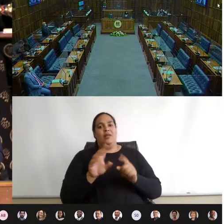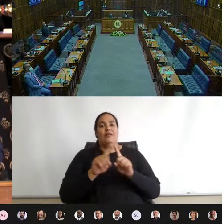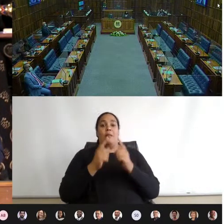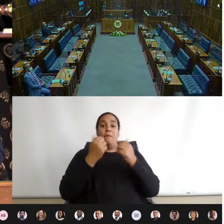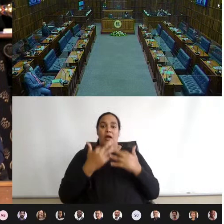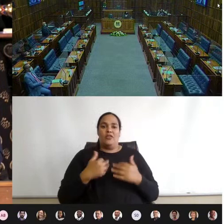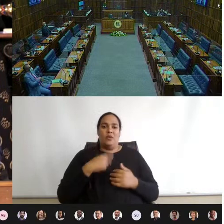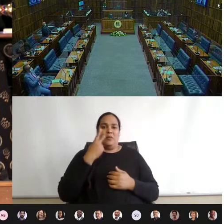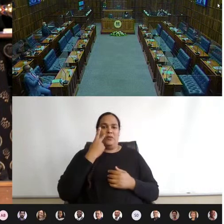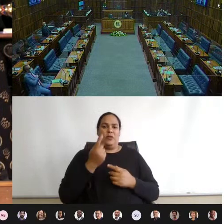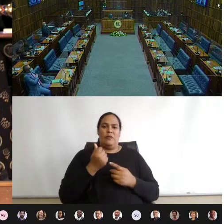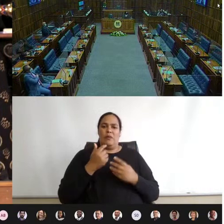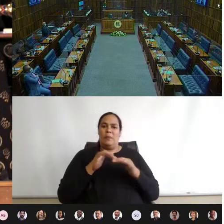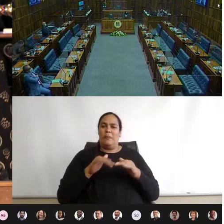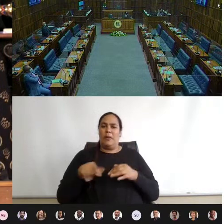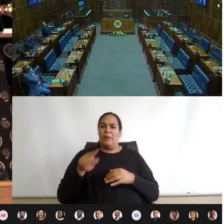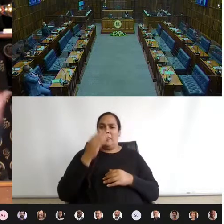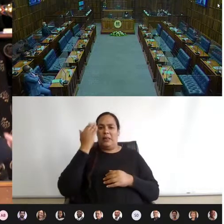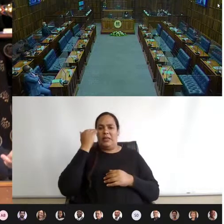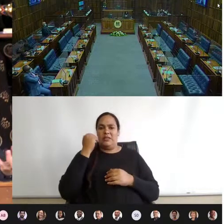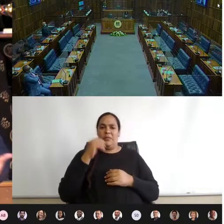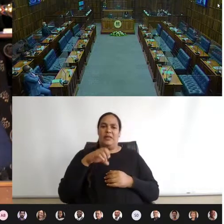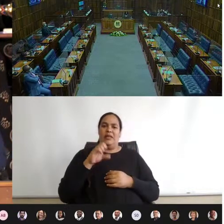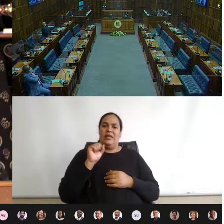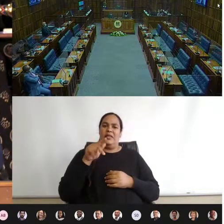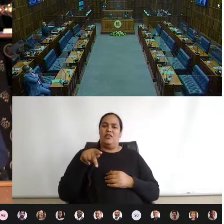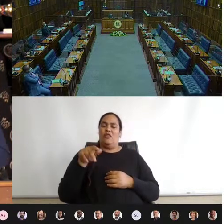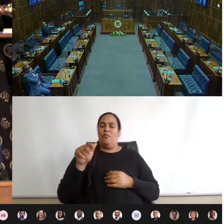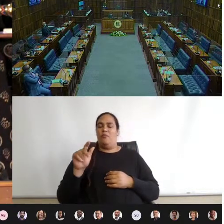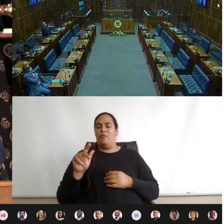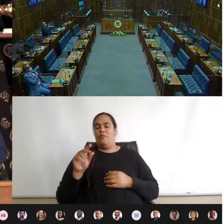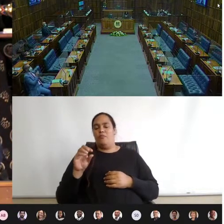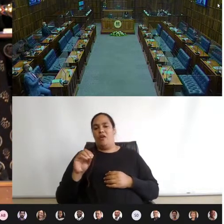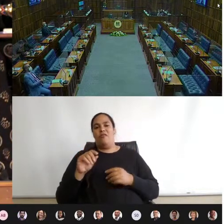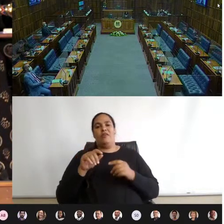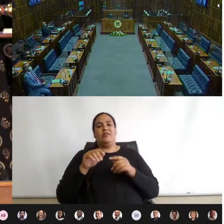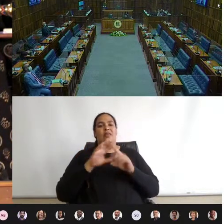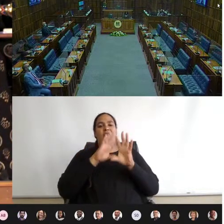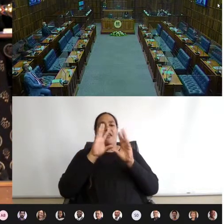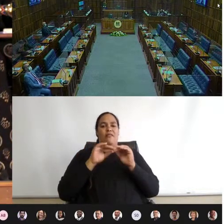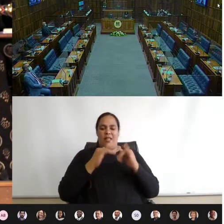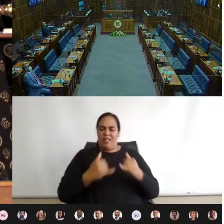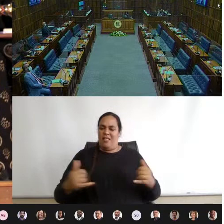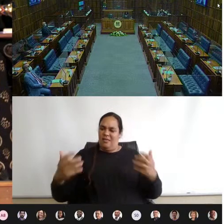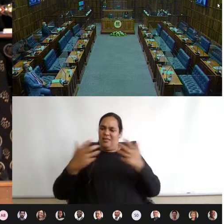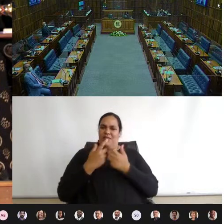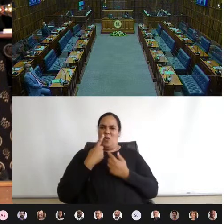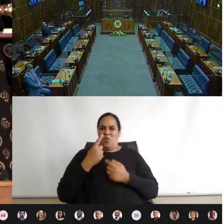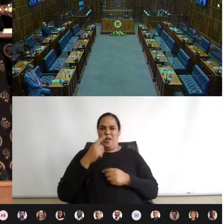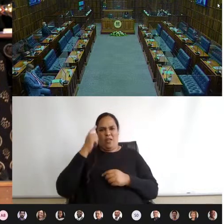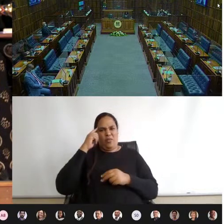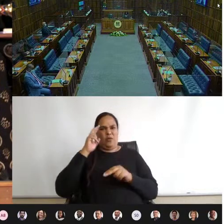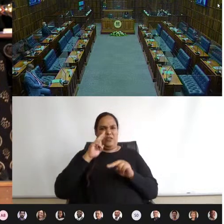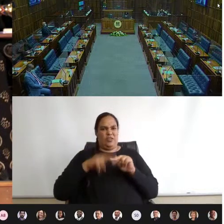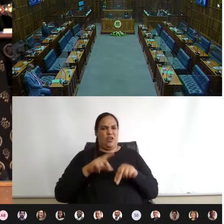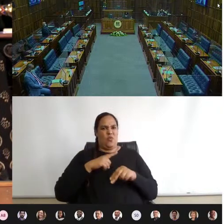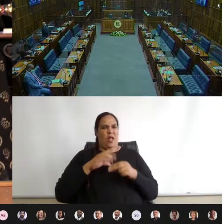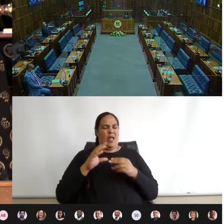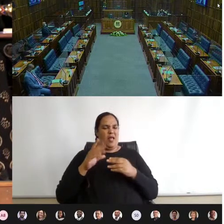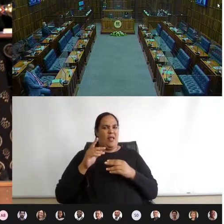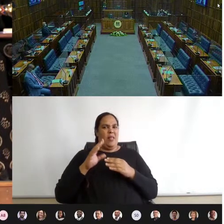noticed that a number of people were expecting the State of the Province and the budget address to be aligned into one, which I also thought quite strange because the members that were raising